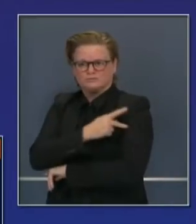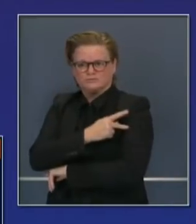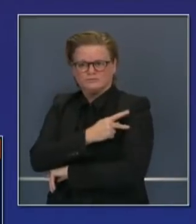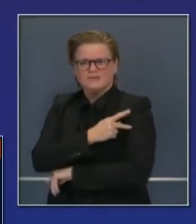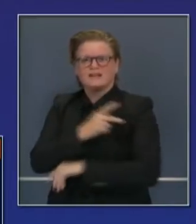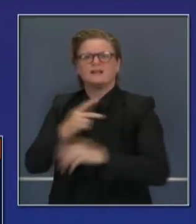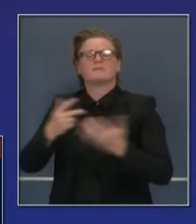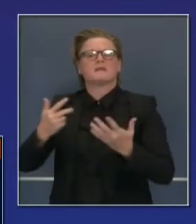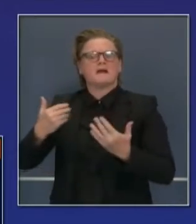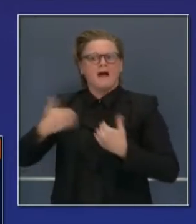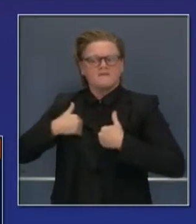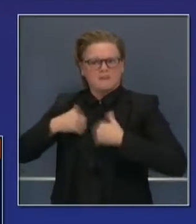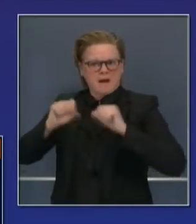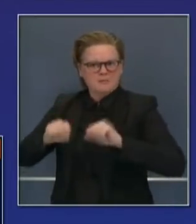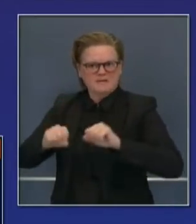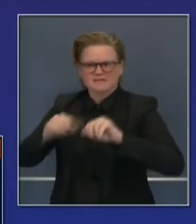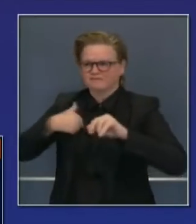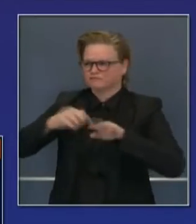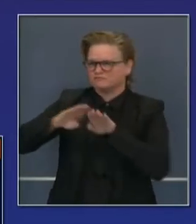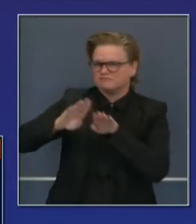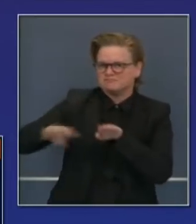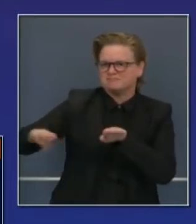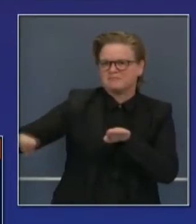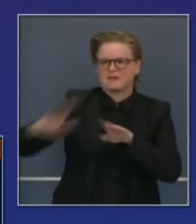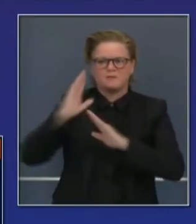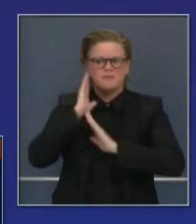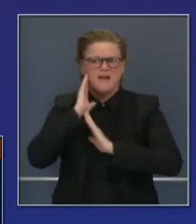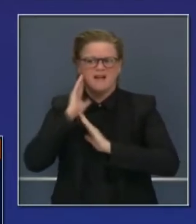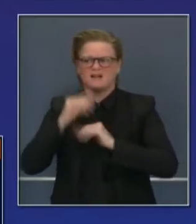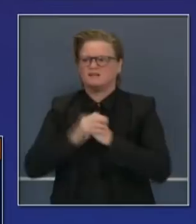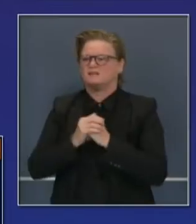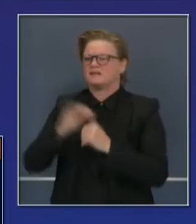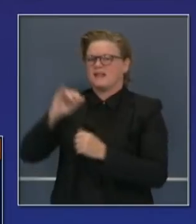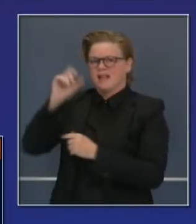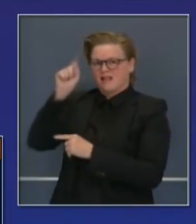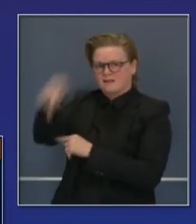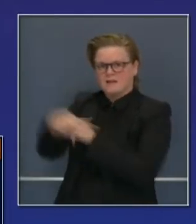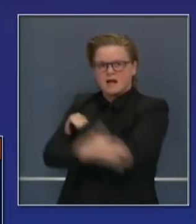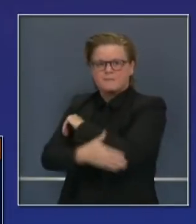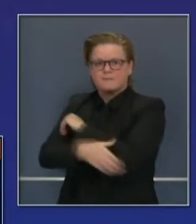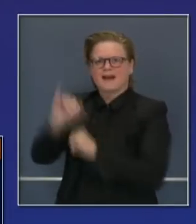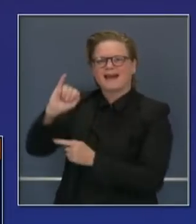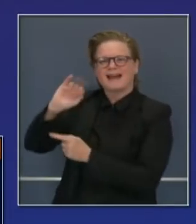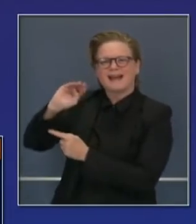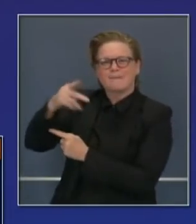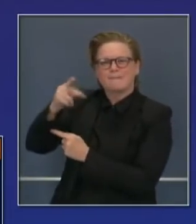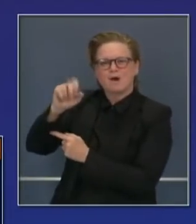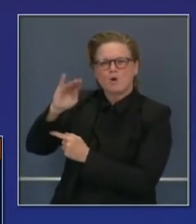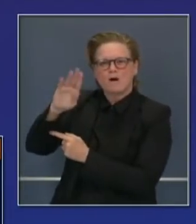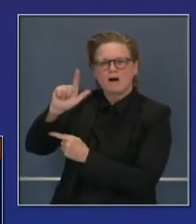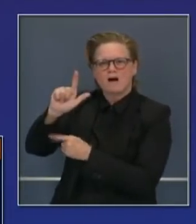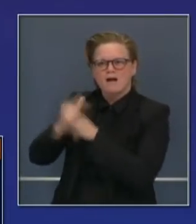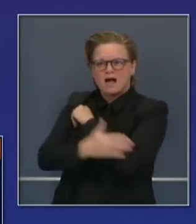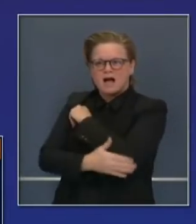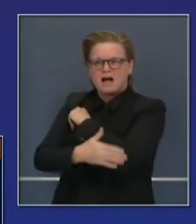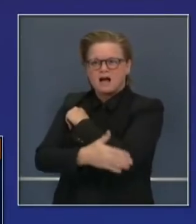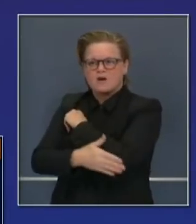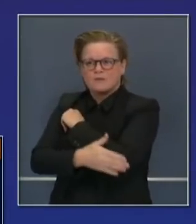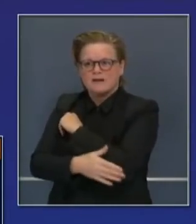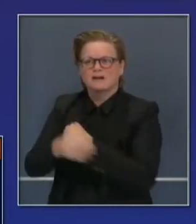receive status in Imperial Valley College. These are the field medical stations that we received from the federal government a number of months